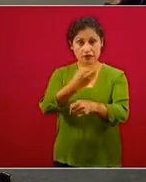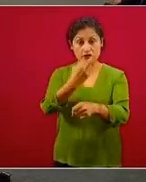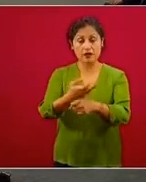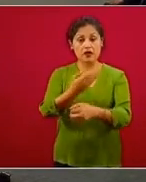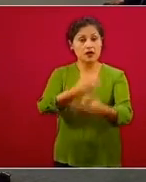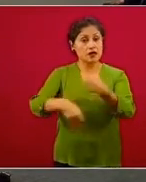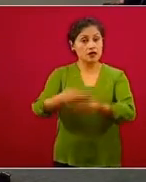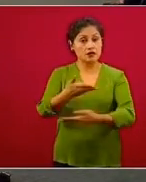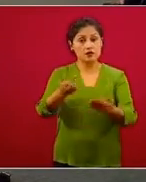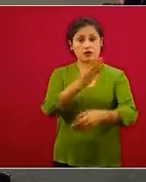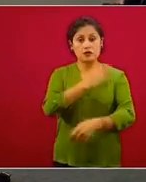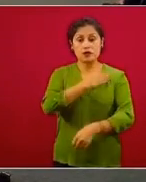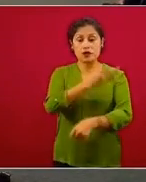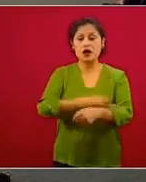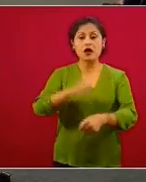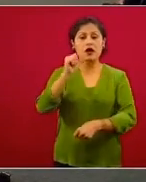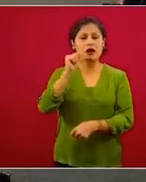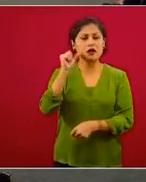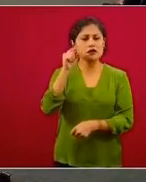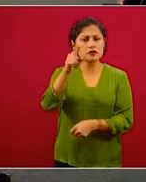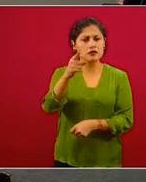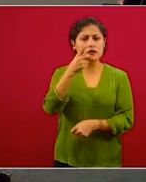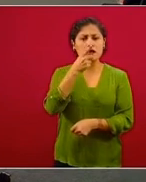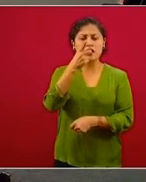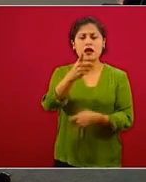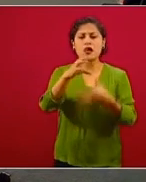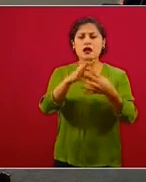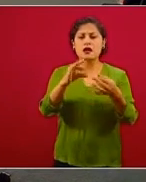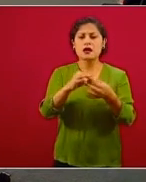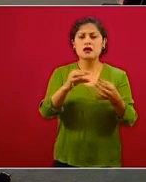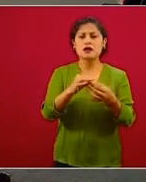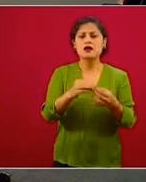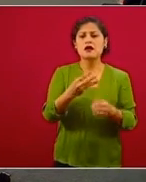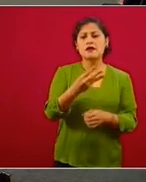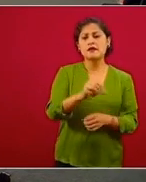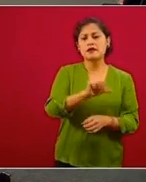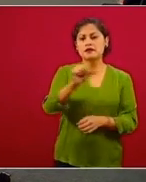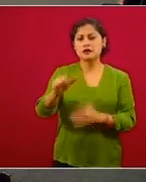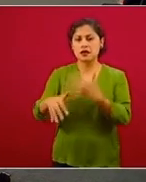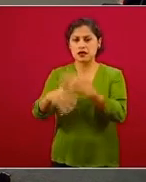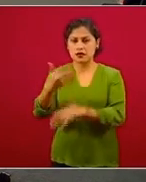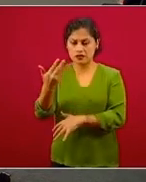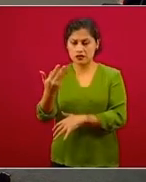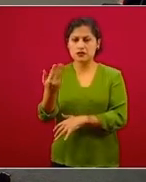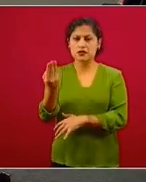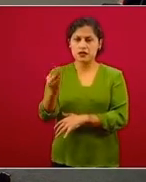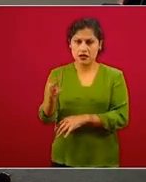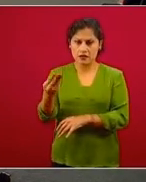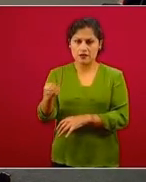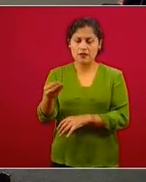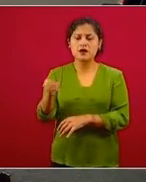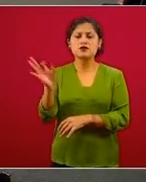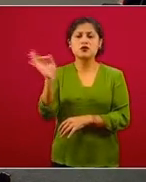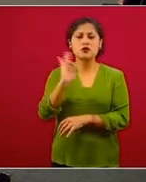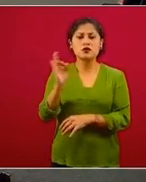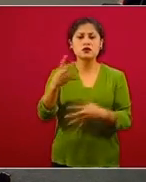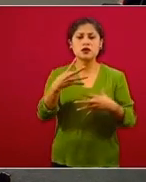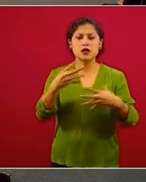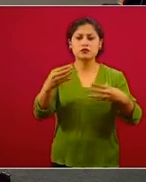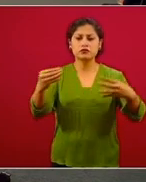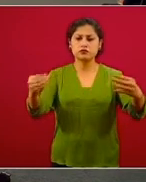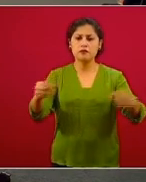Yesterday, you said that between May 3rd and 15th, this could be, there could result in